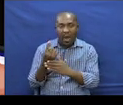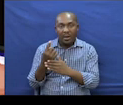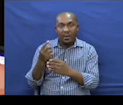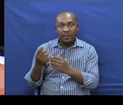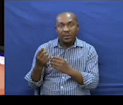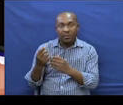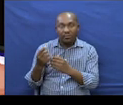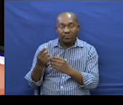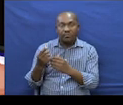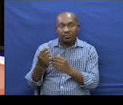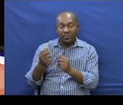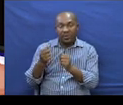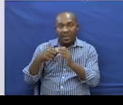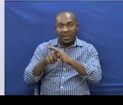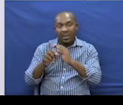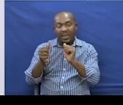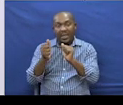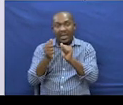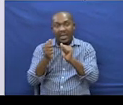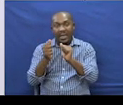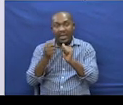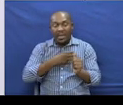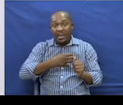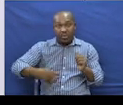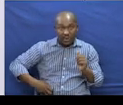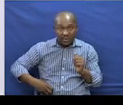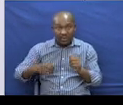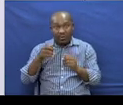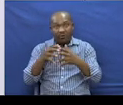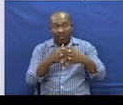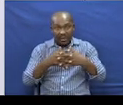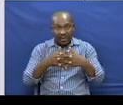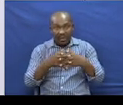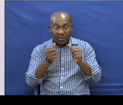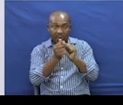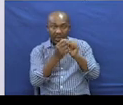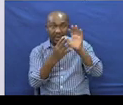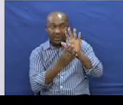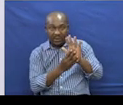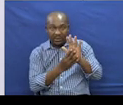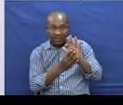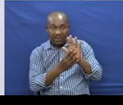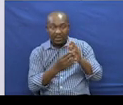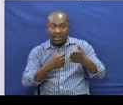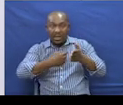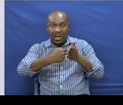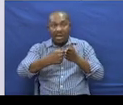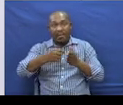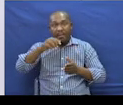democracy was given by the 19th President of the United States of America, who was known as Abraham